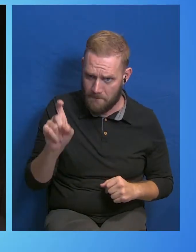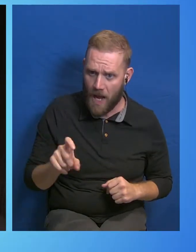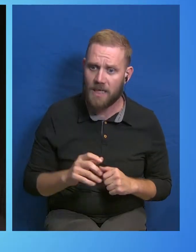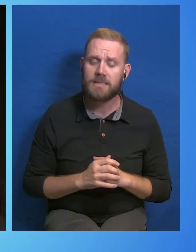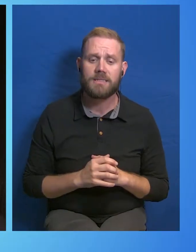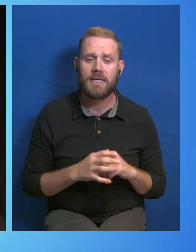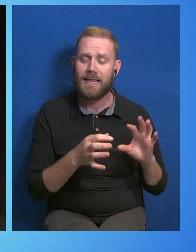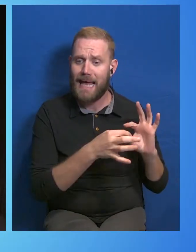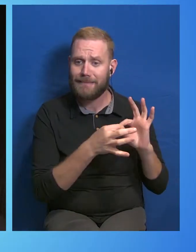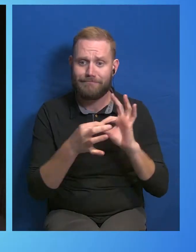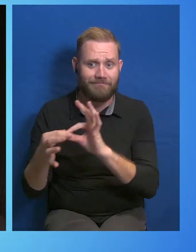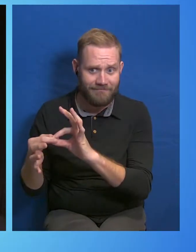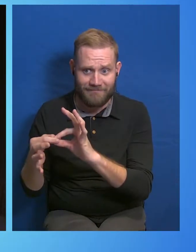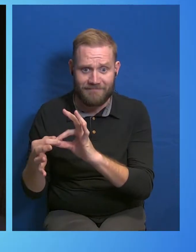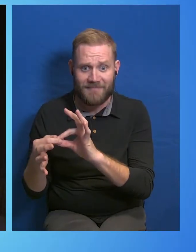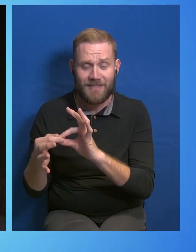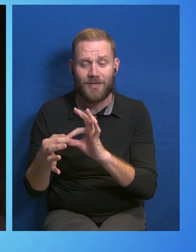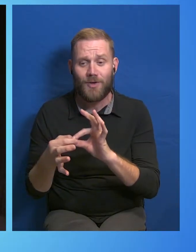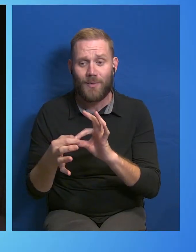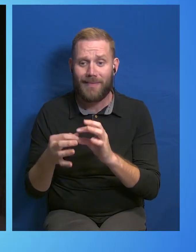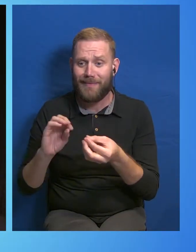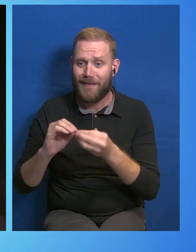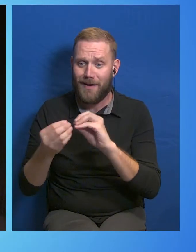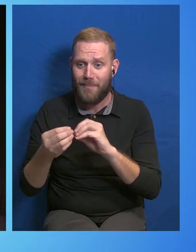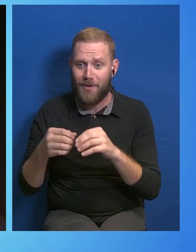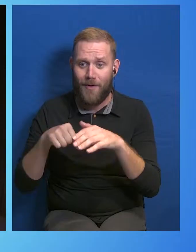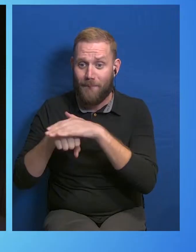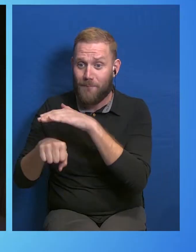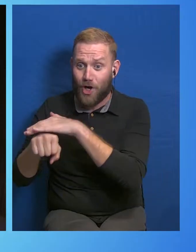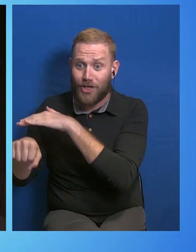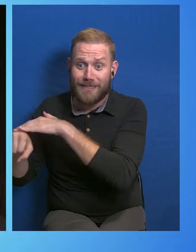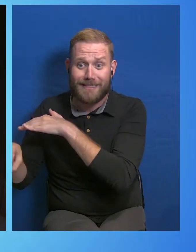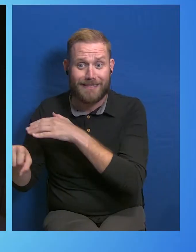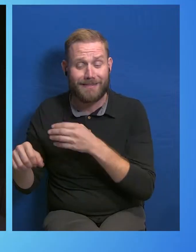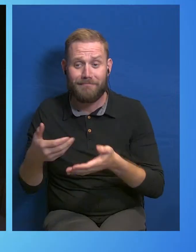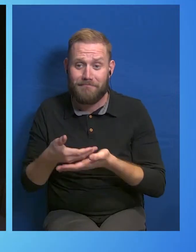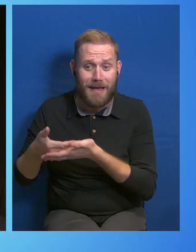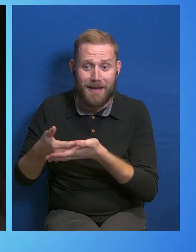That ties to the decline in birth rate.